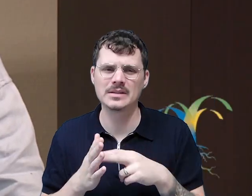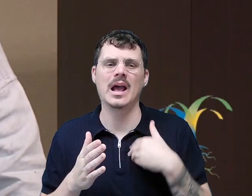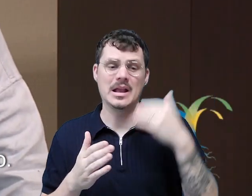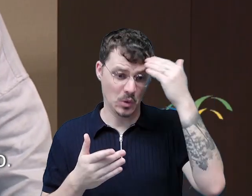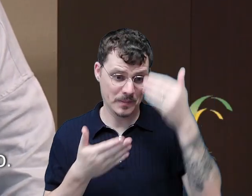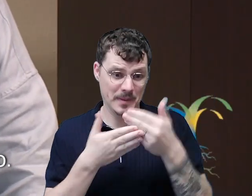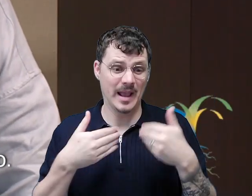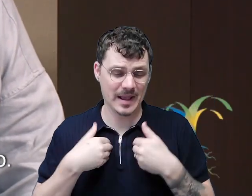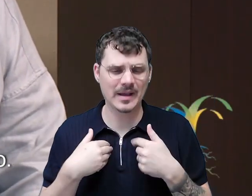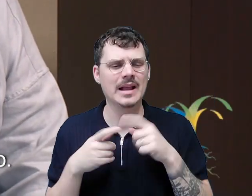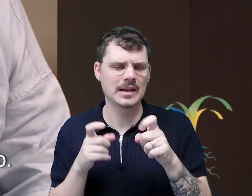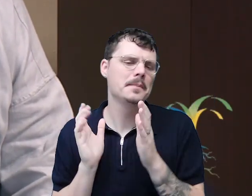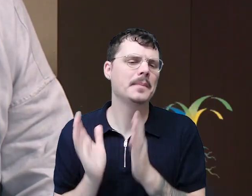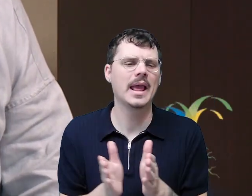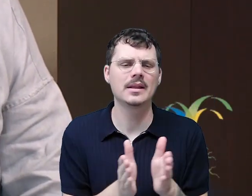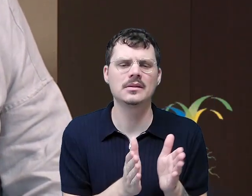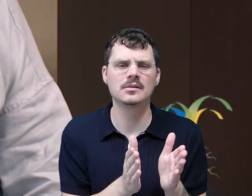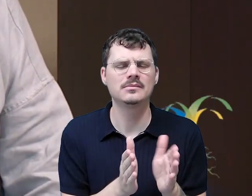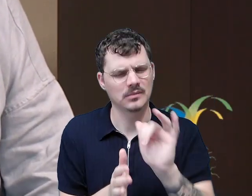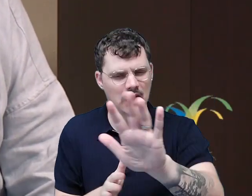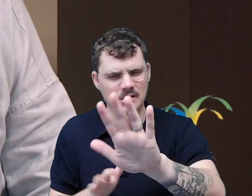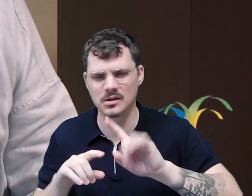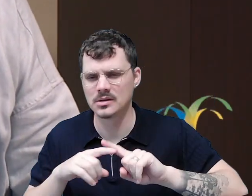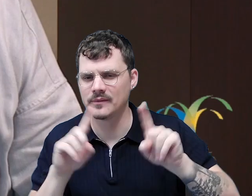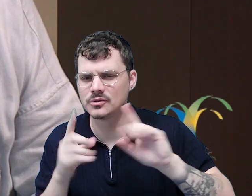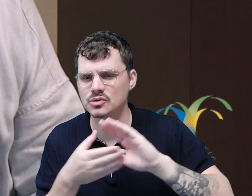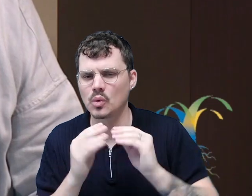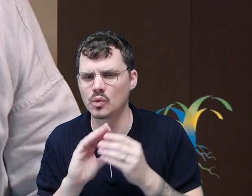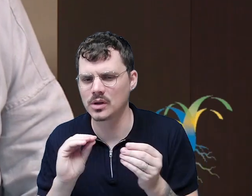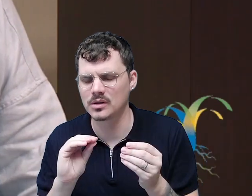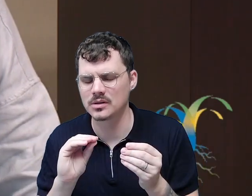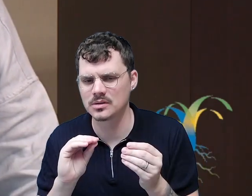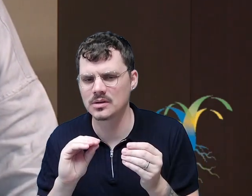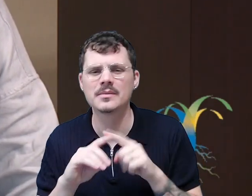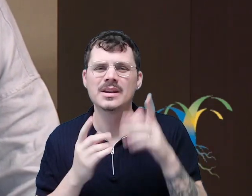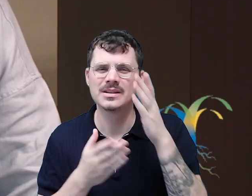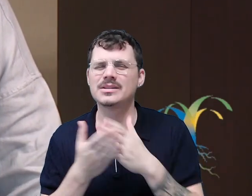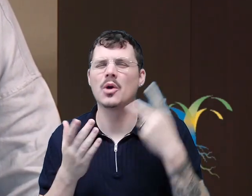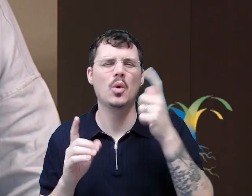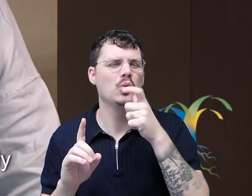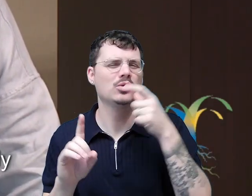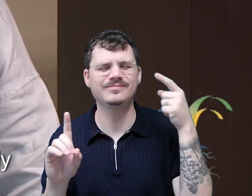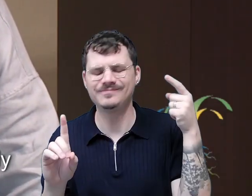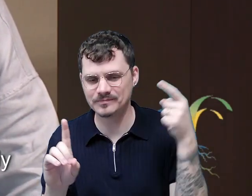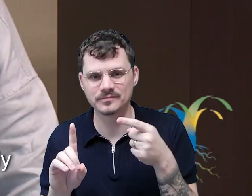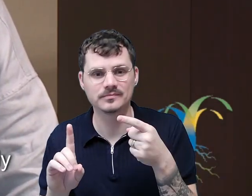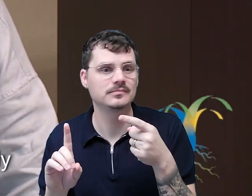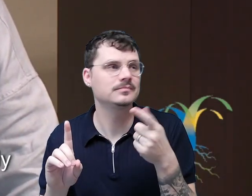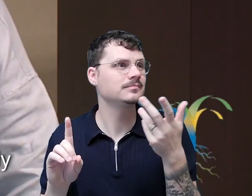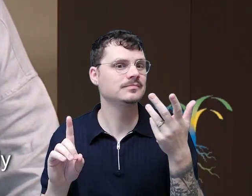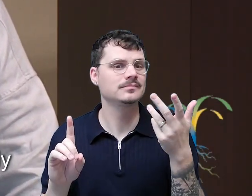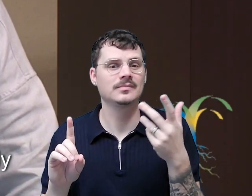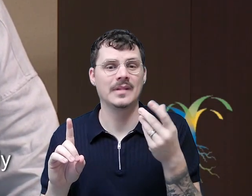syndrome, oh, I got some planning to do. Okay, that's a different story. But somebody